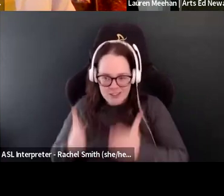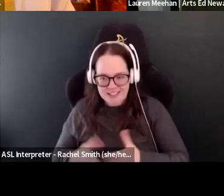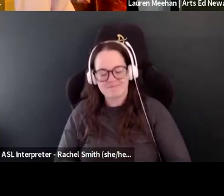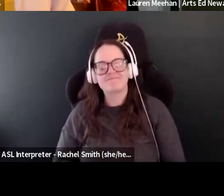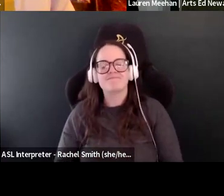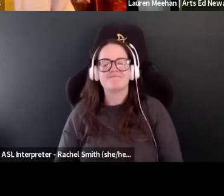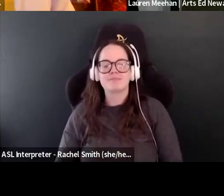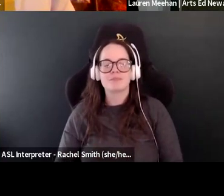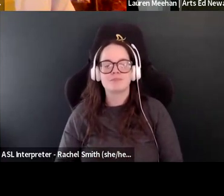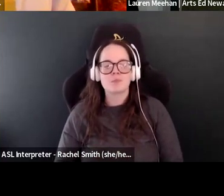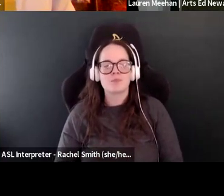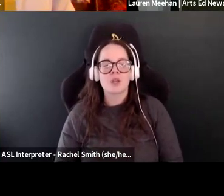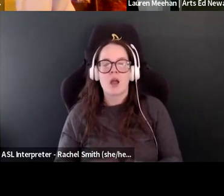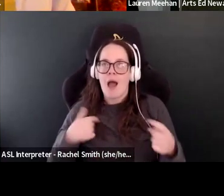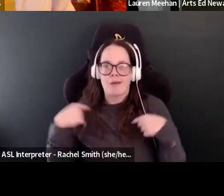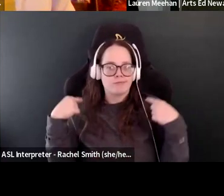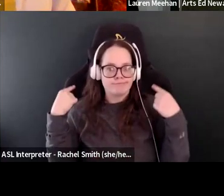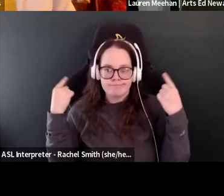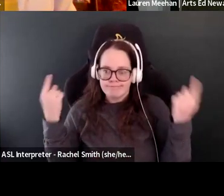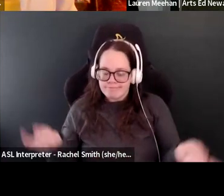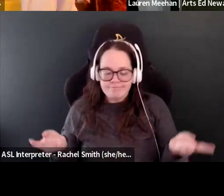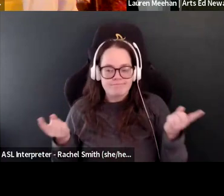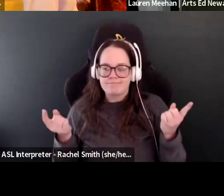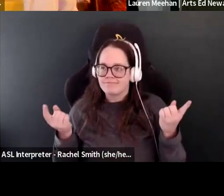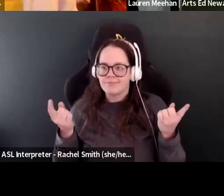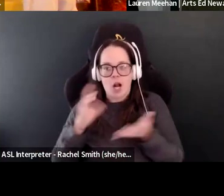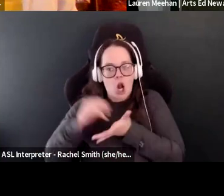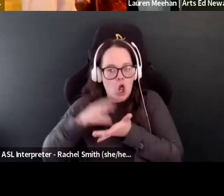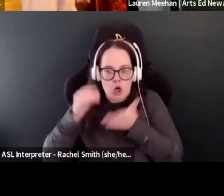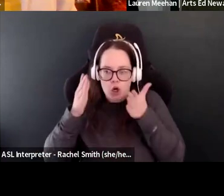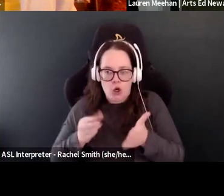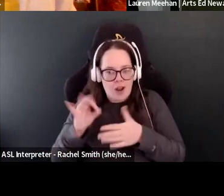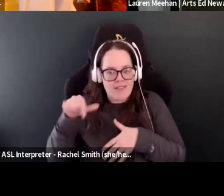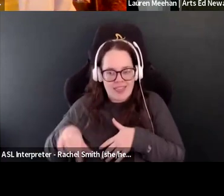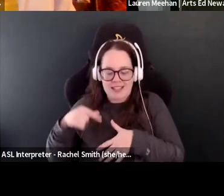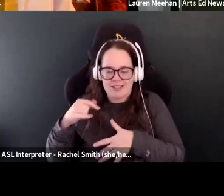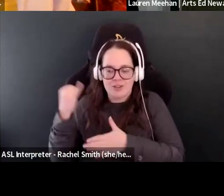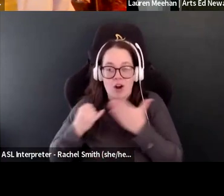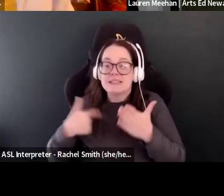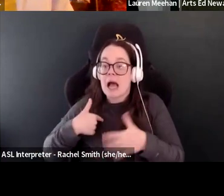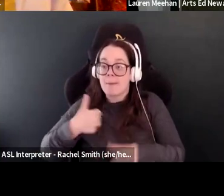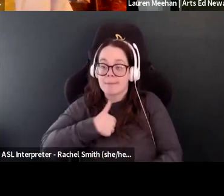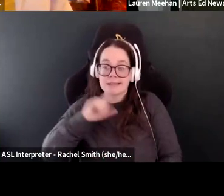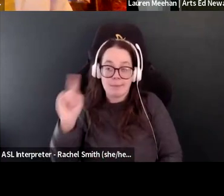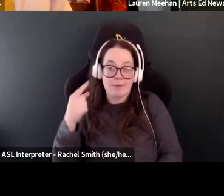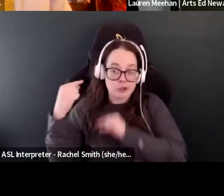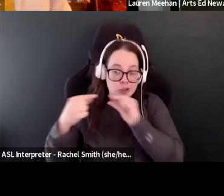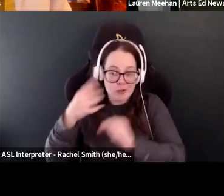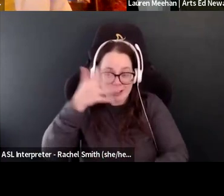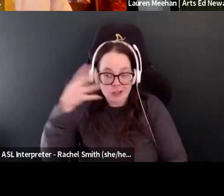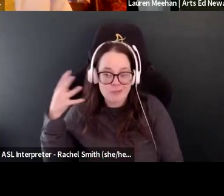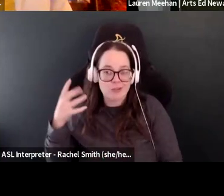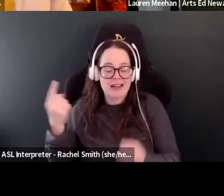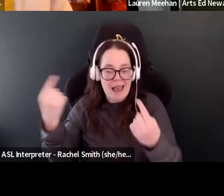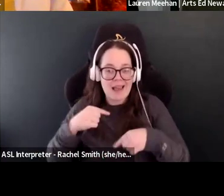have always been a lifelong learner of the arts. I'm a first-generation immigrant. I came to America with my family